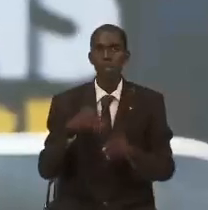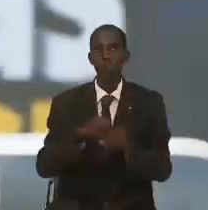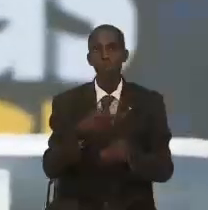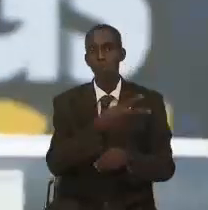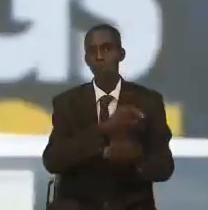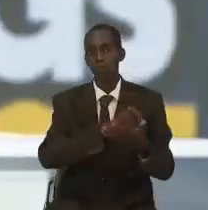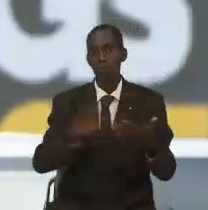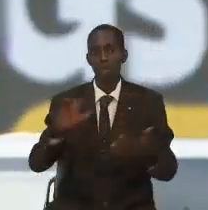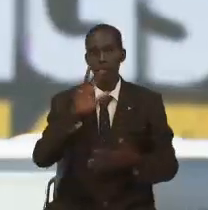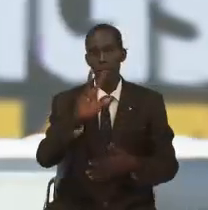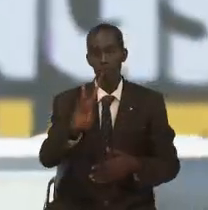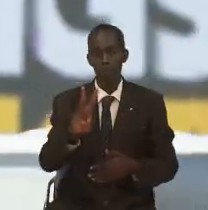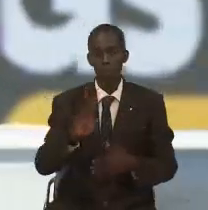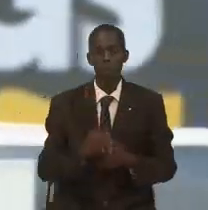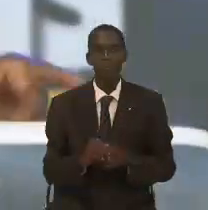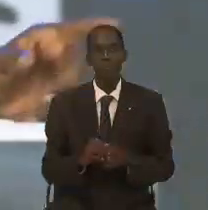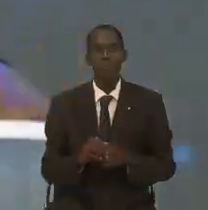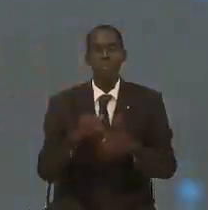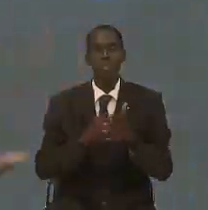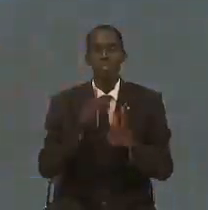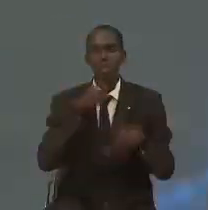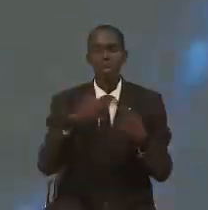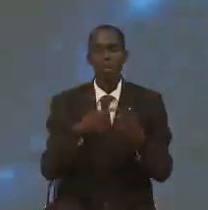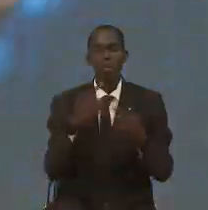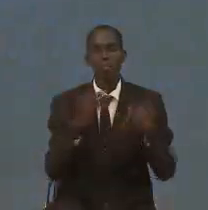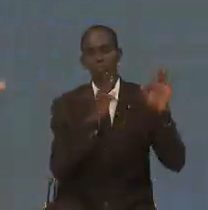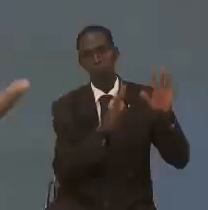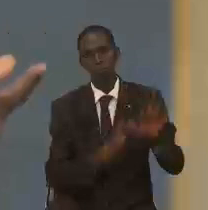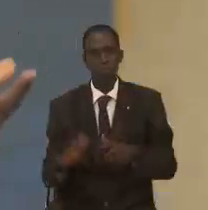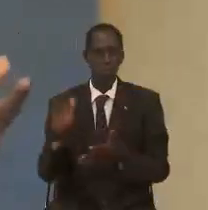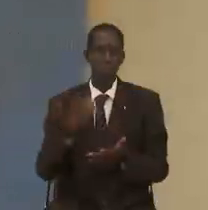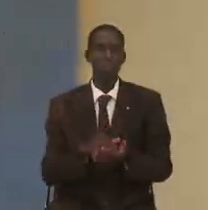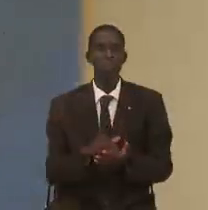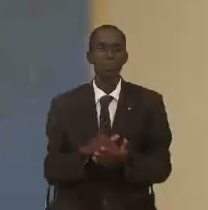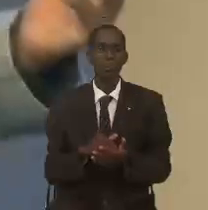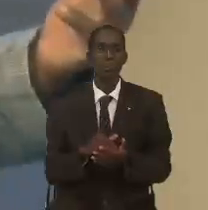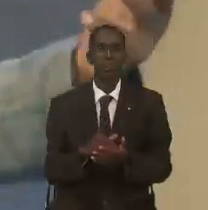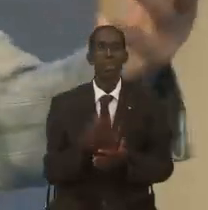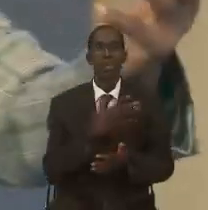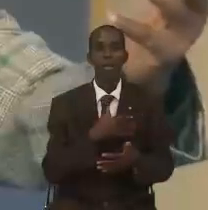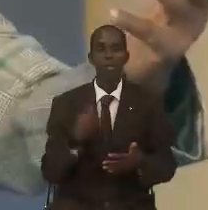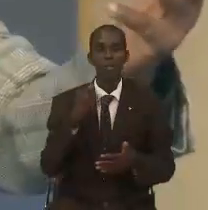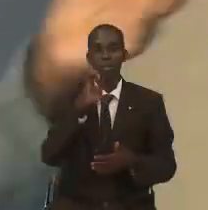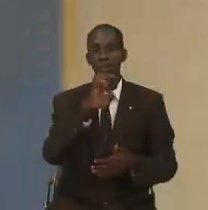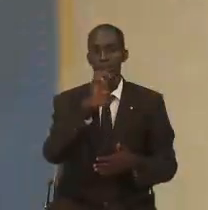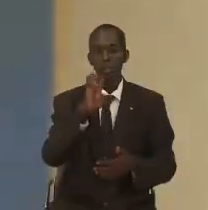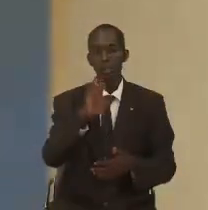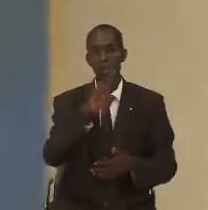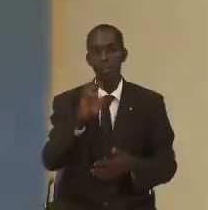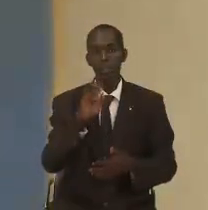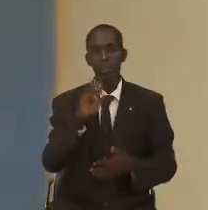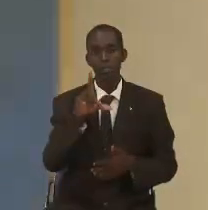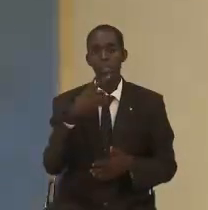he's talking about the flock again. Ezekiel spoke about the flock. And Ezekiel said, showers